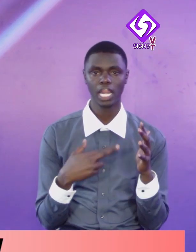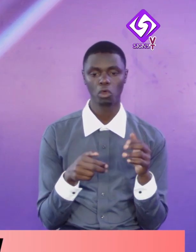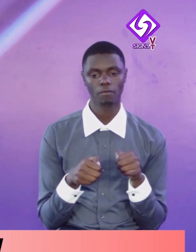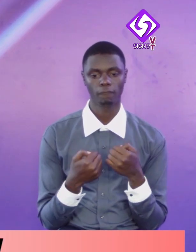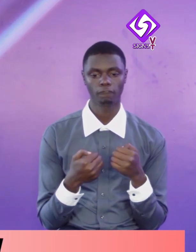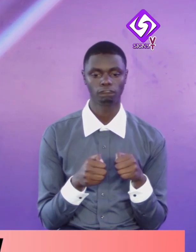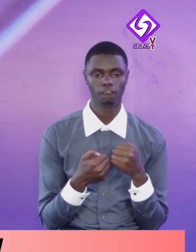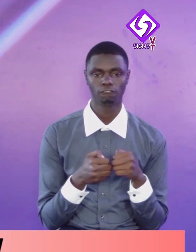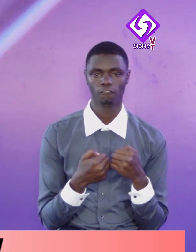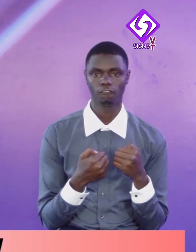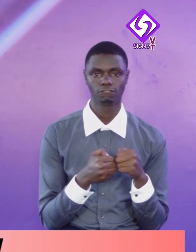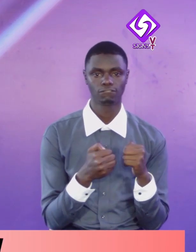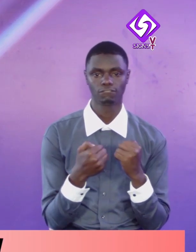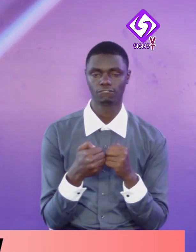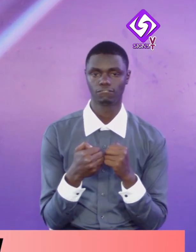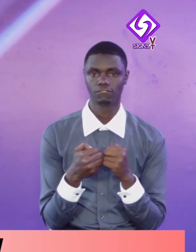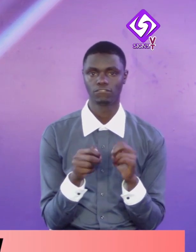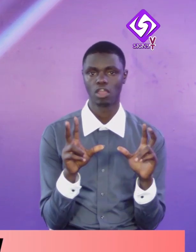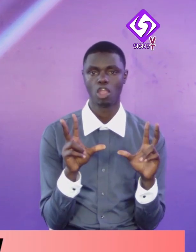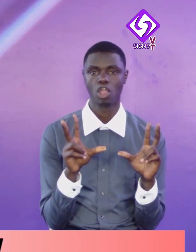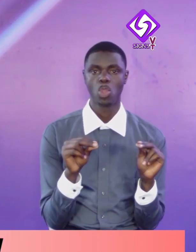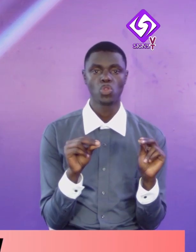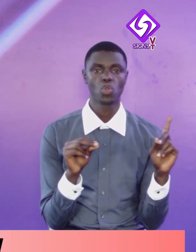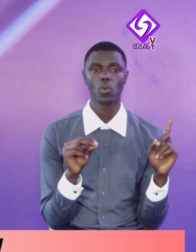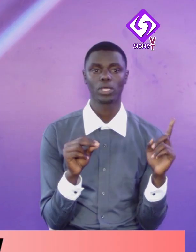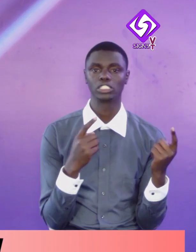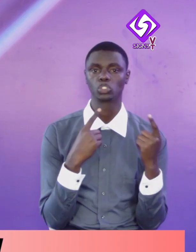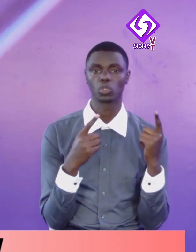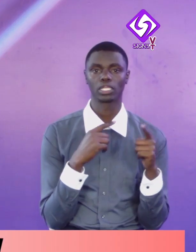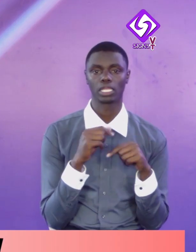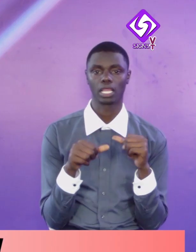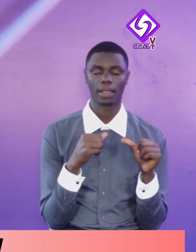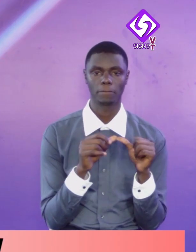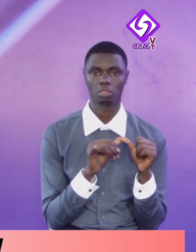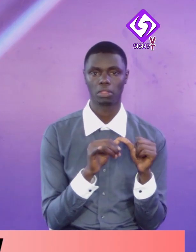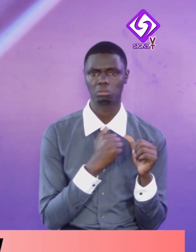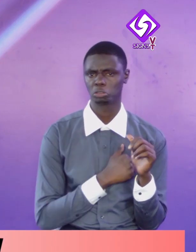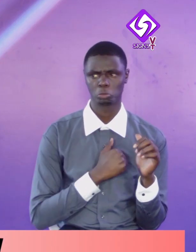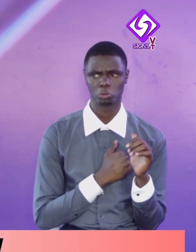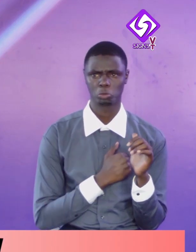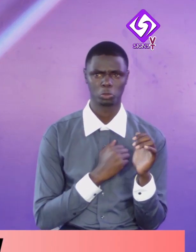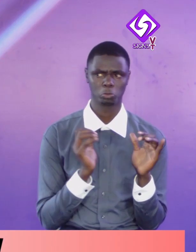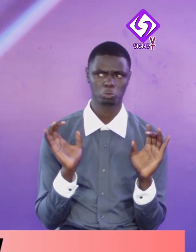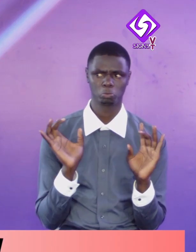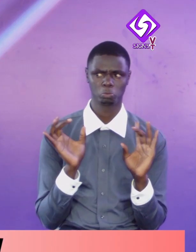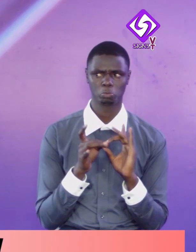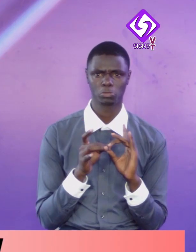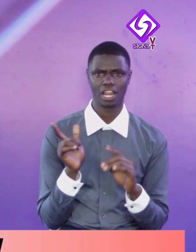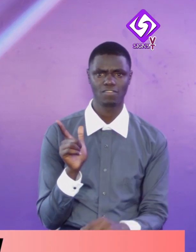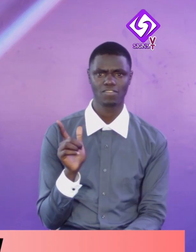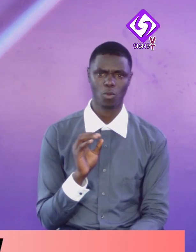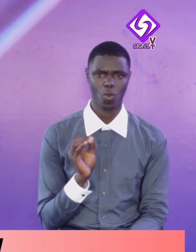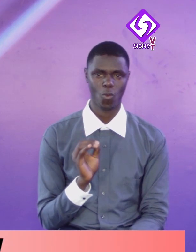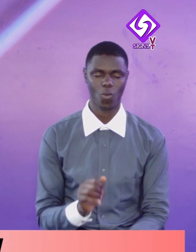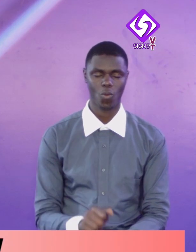that no one is really talking about. But I'm sorry, he was not linked to Liverpool,